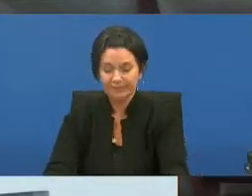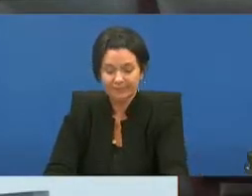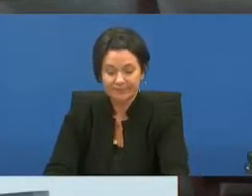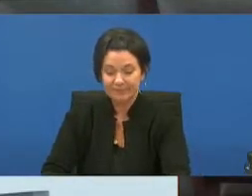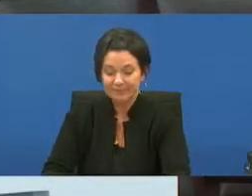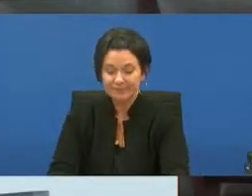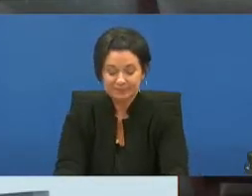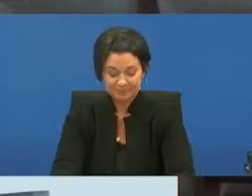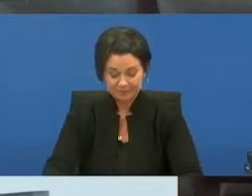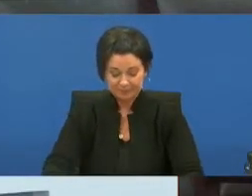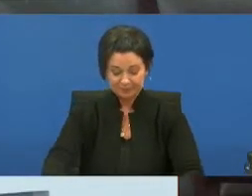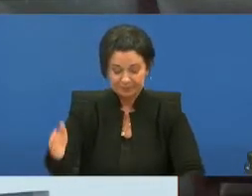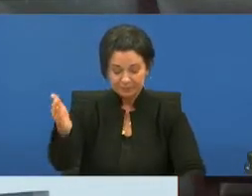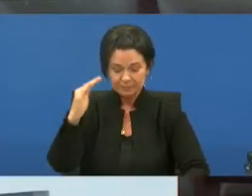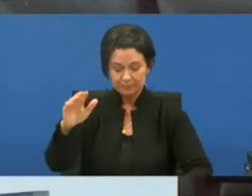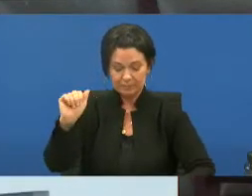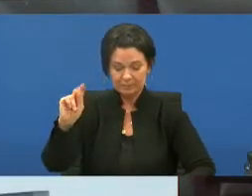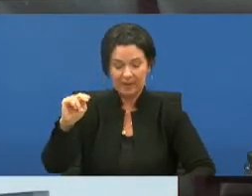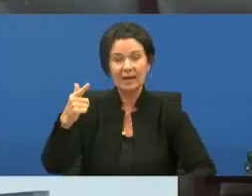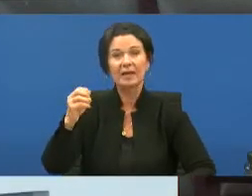Thank you. Next, we'll have Angela Creel.